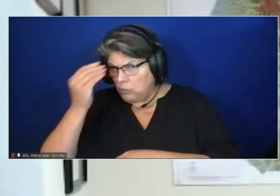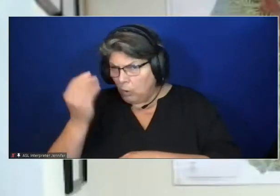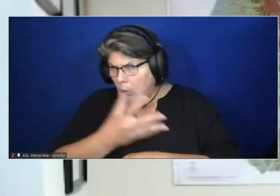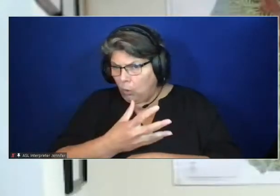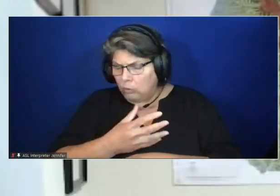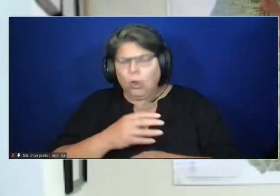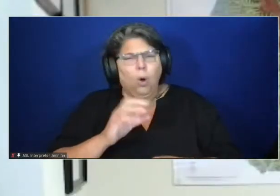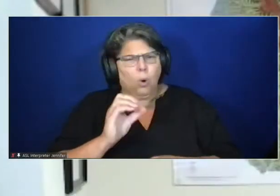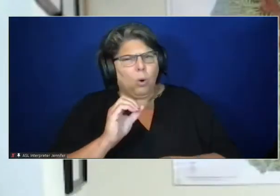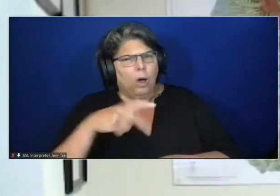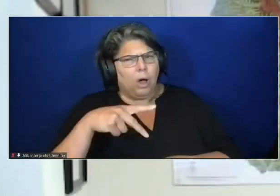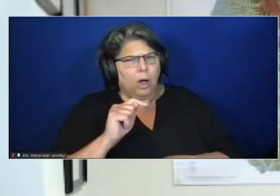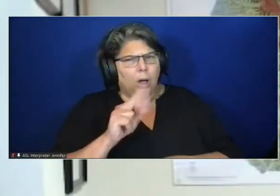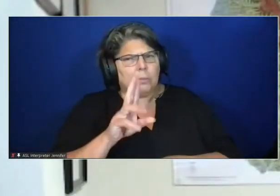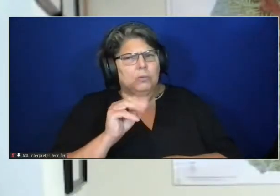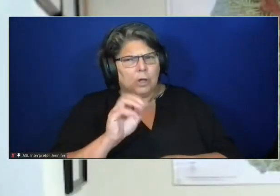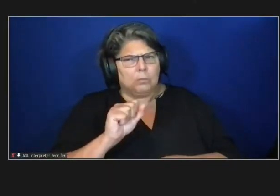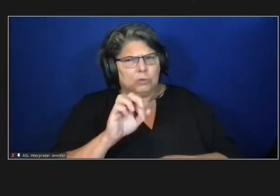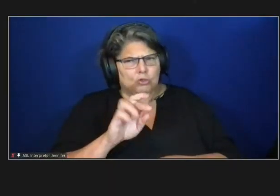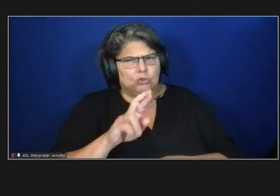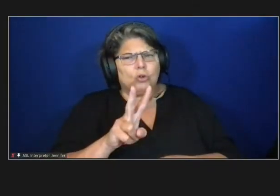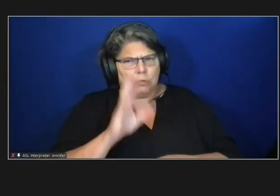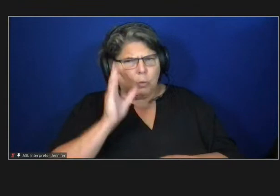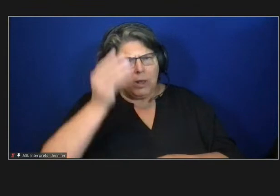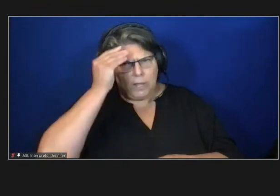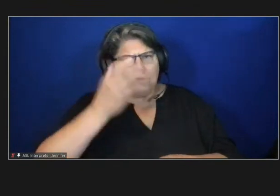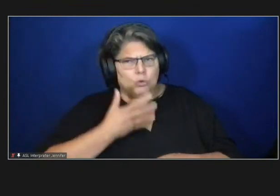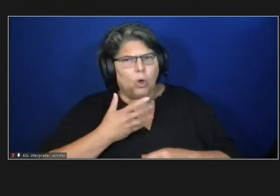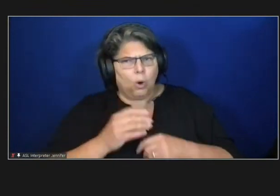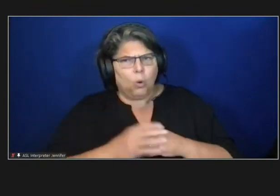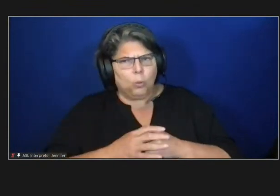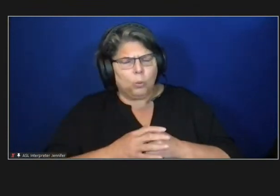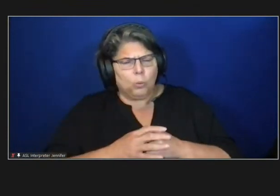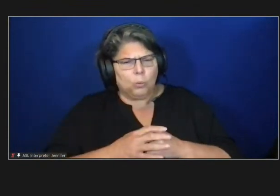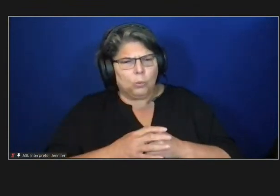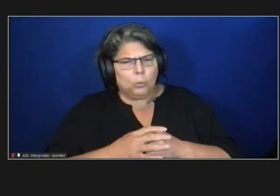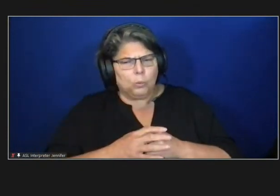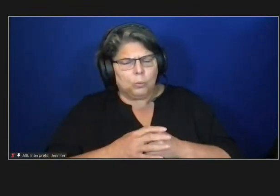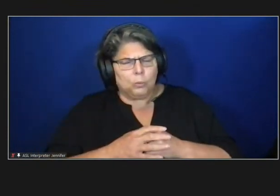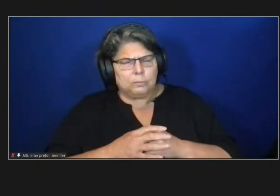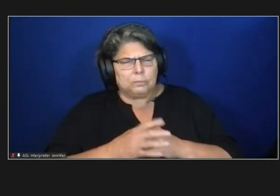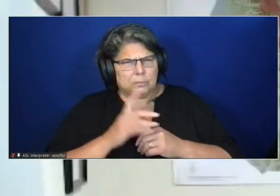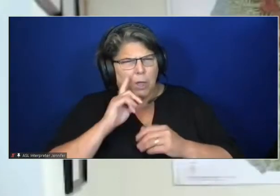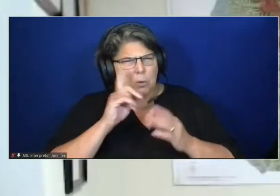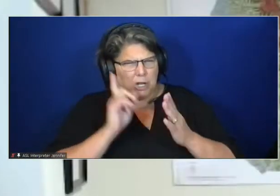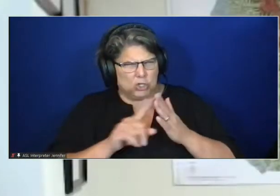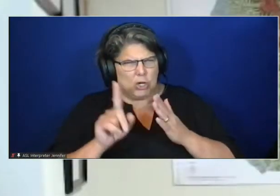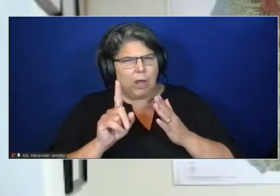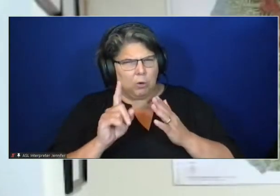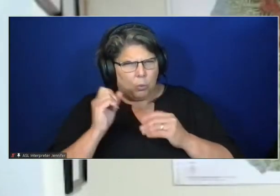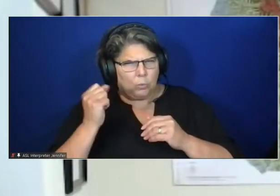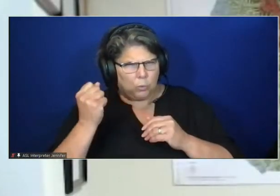OptumServe does report it. We get those reports. Okay, thank you. Let me just check to see.